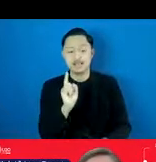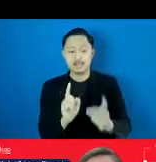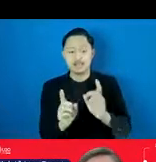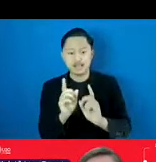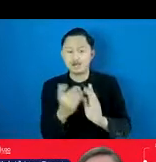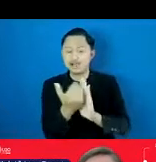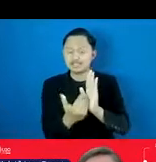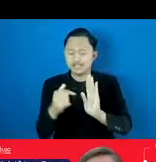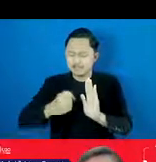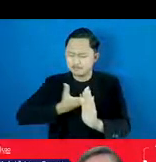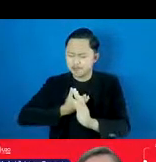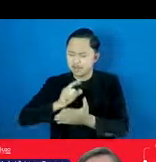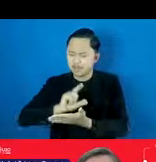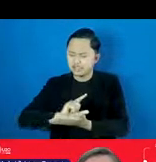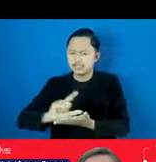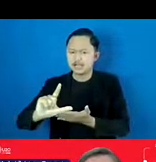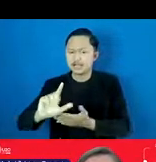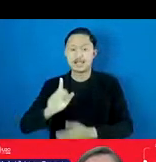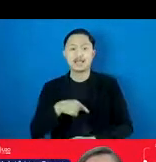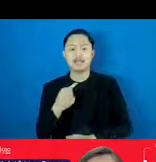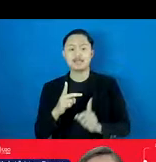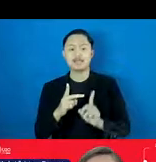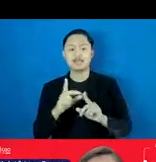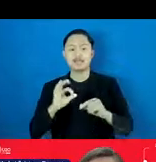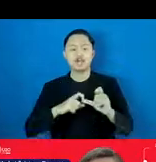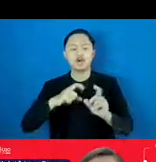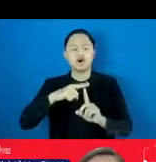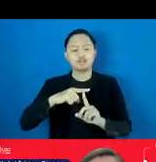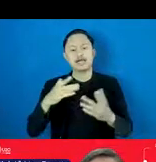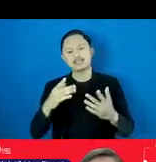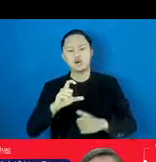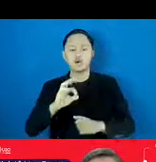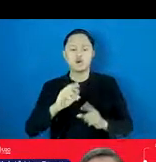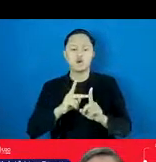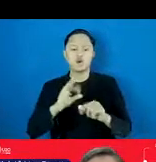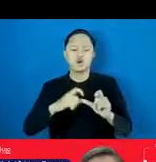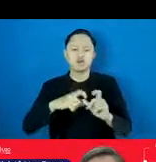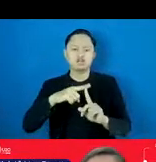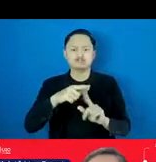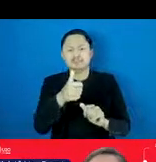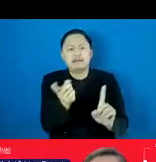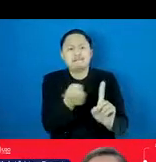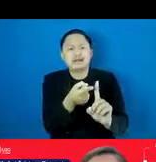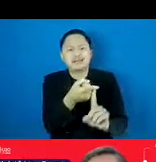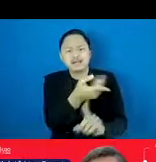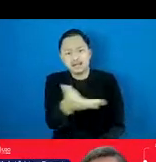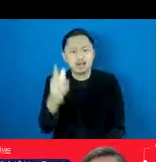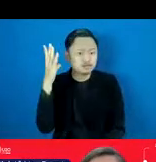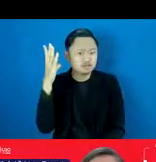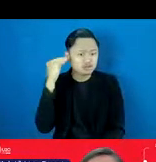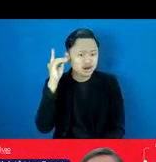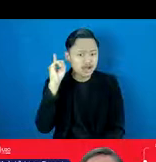of our event, the host and co-host reserves the right or force the mute audio of participants who are not